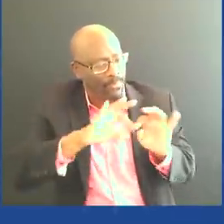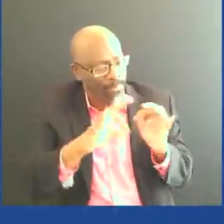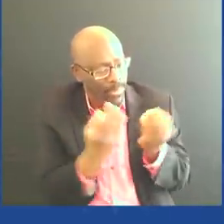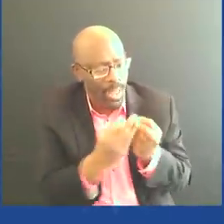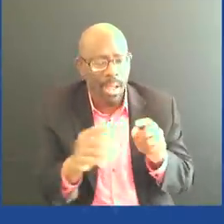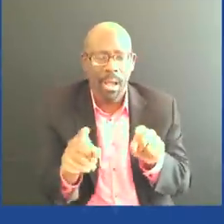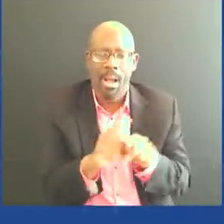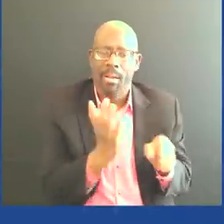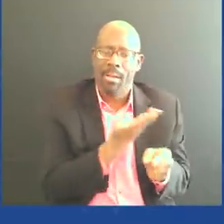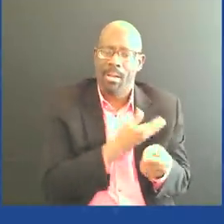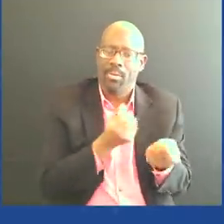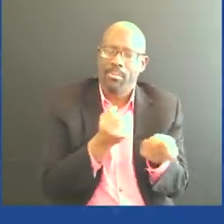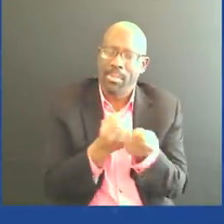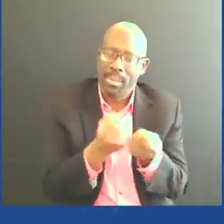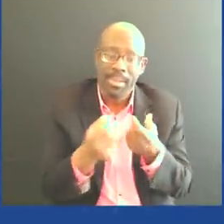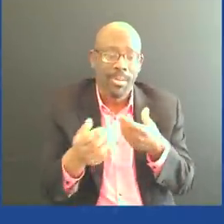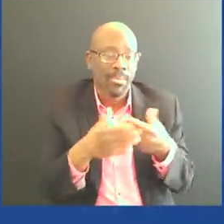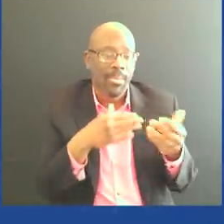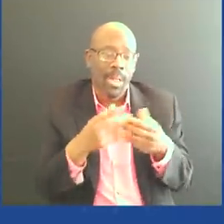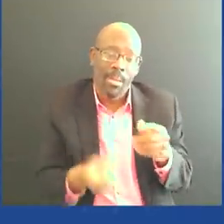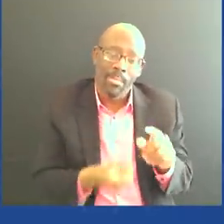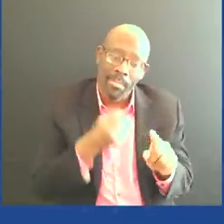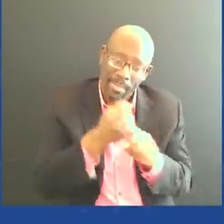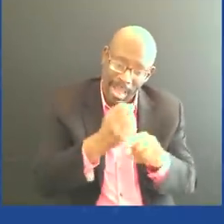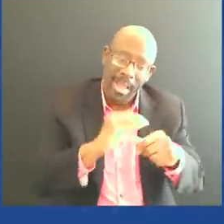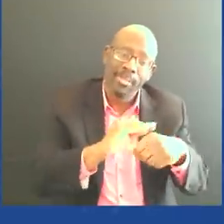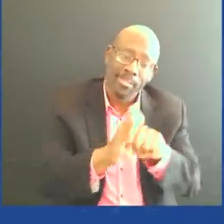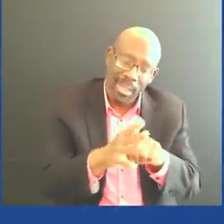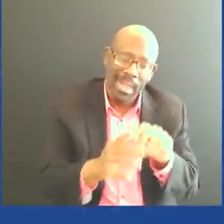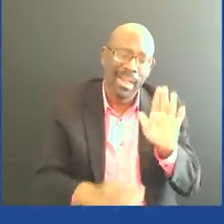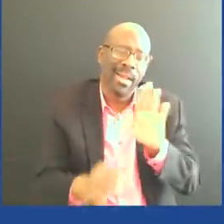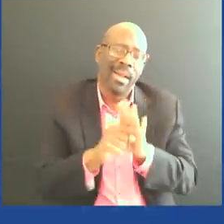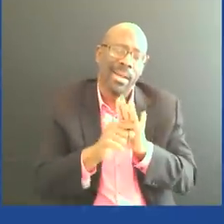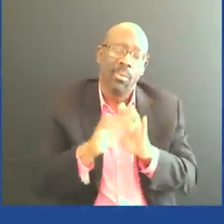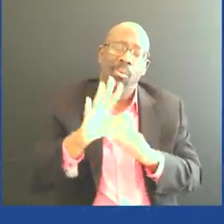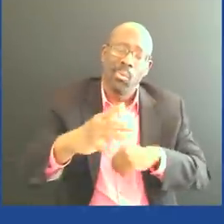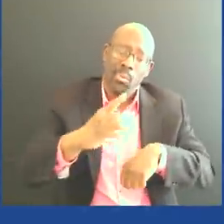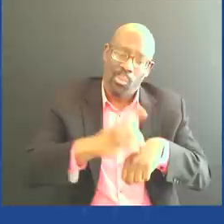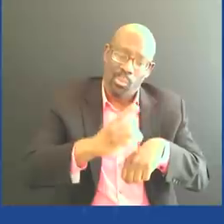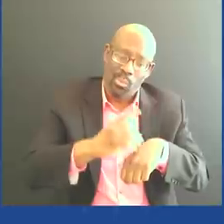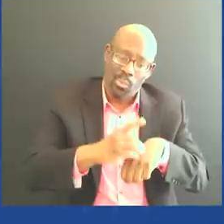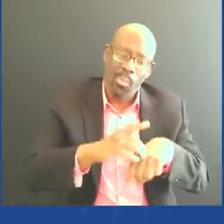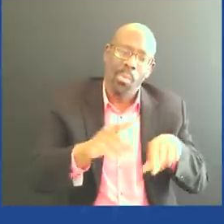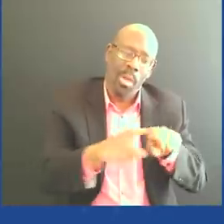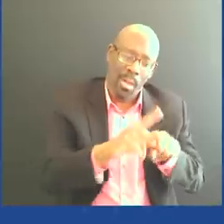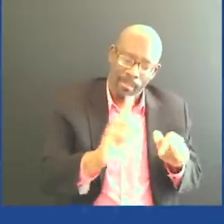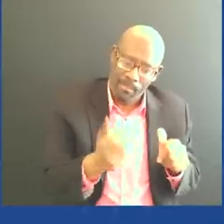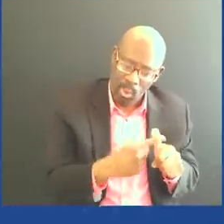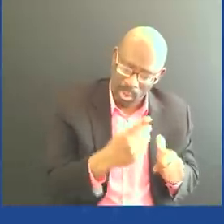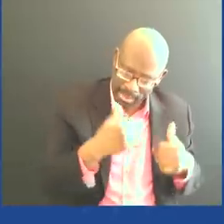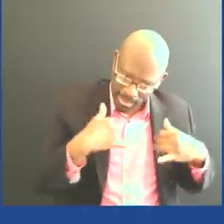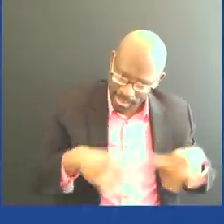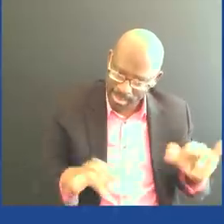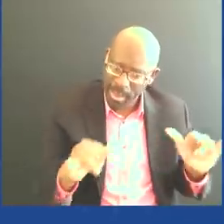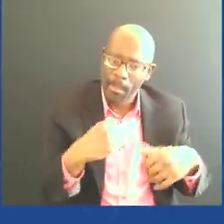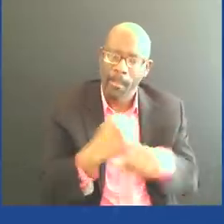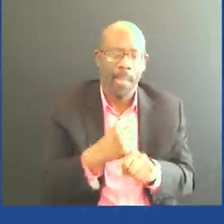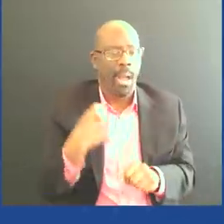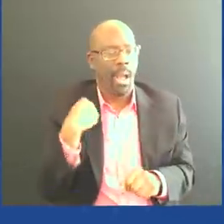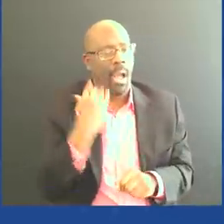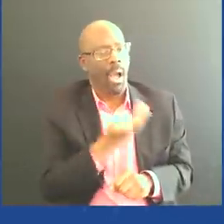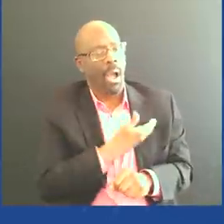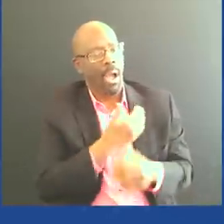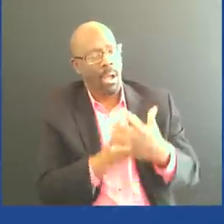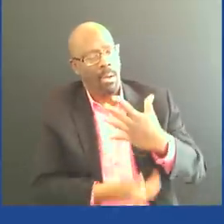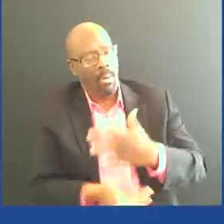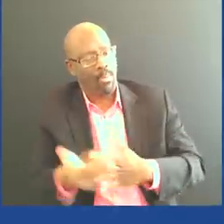the pandemic and your duties as First Lady, you have made our families a priority. The personal interest you have shown in the well-being of